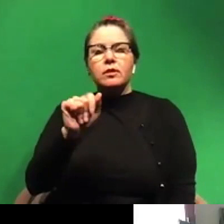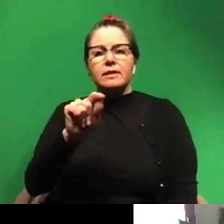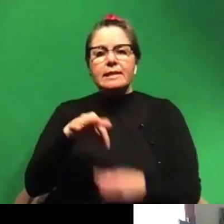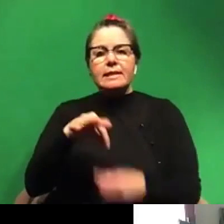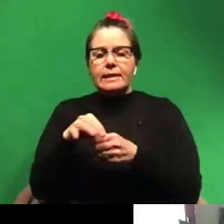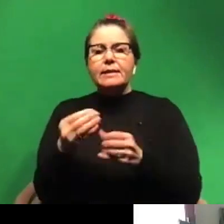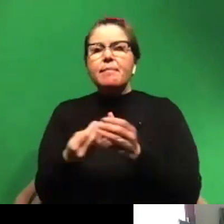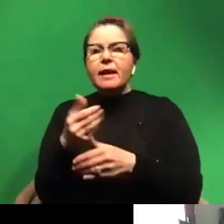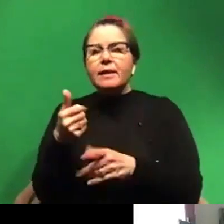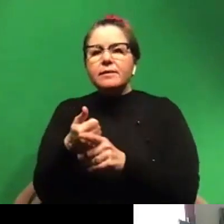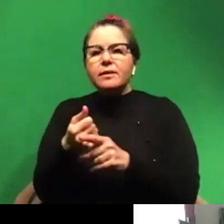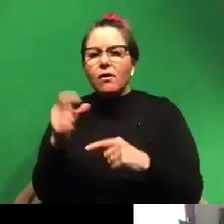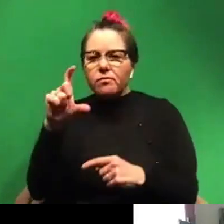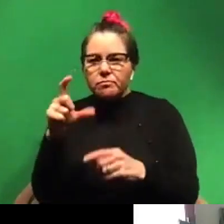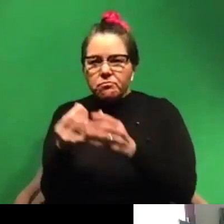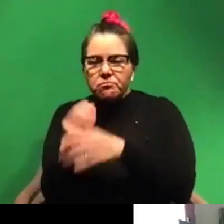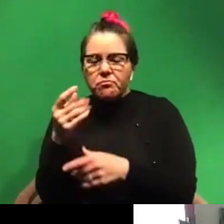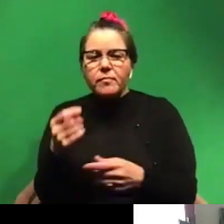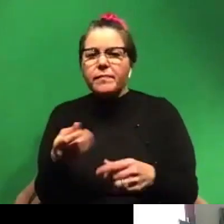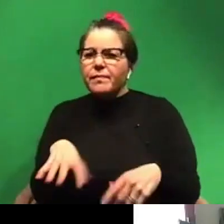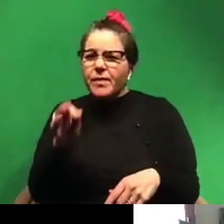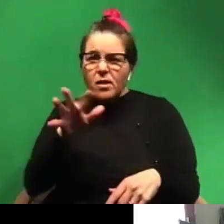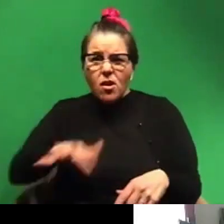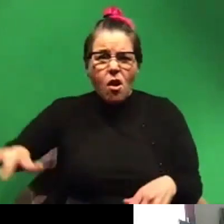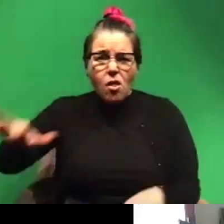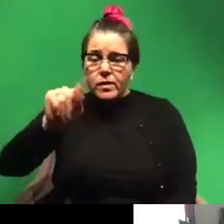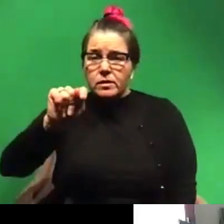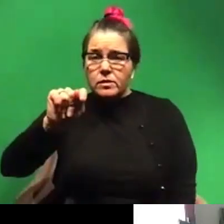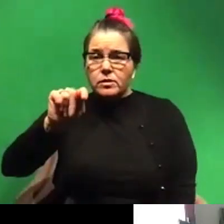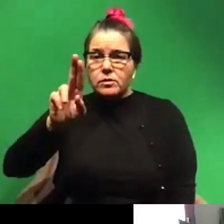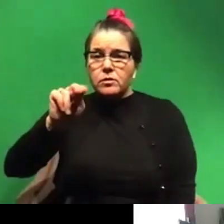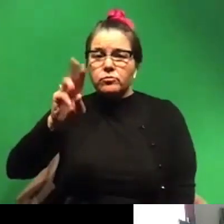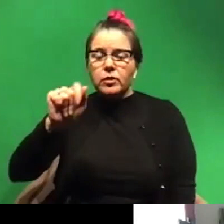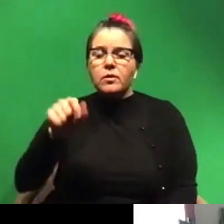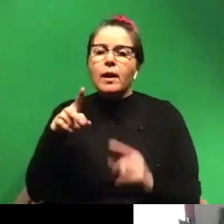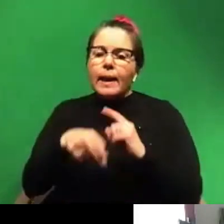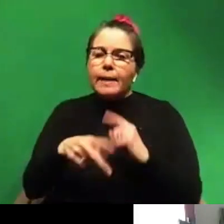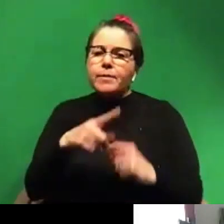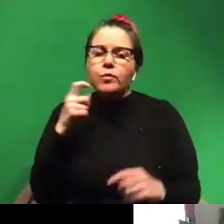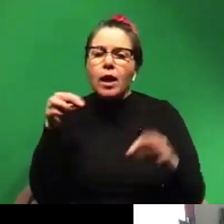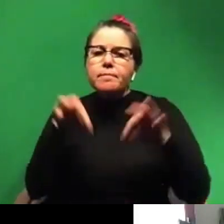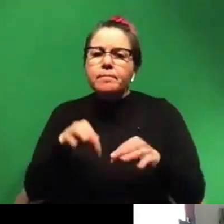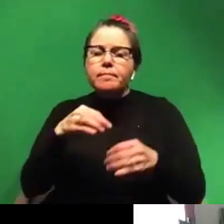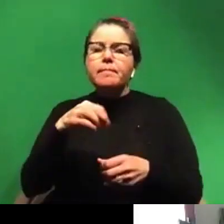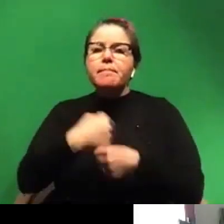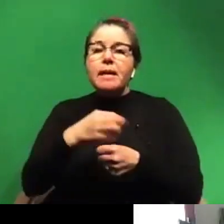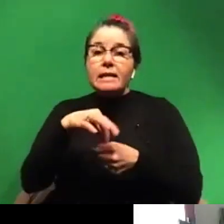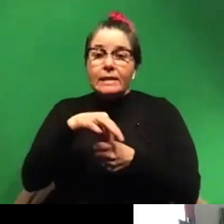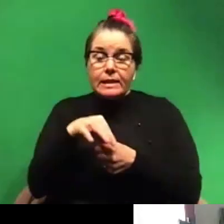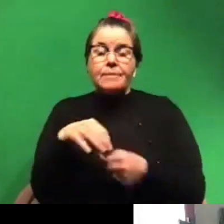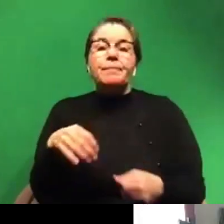grows to be about this big and it's found all over the tundra. And we clip it and dry it and make tea out of it. I